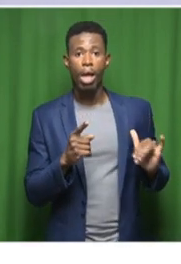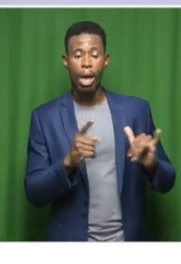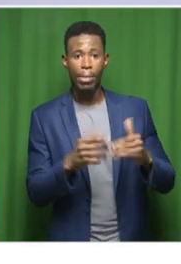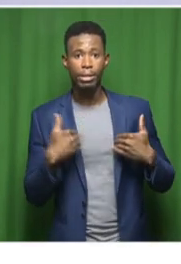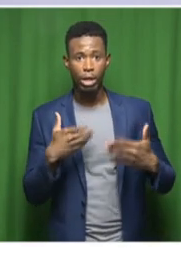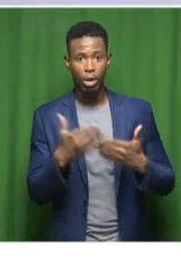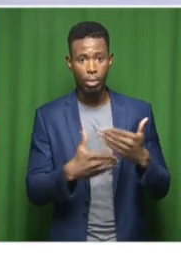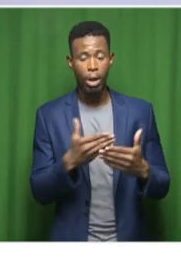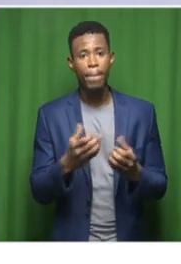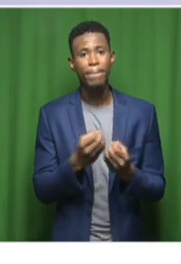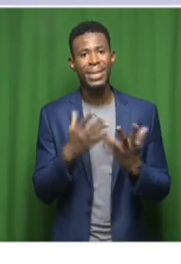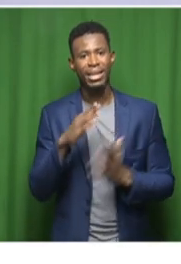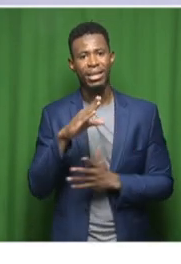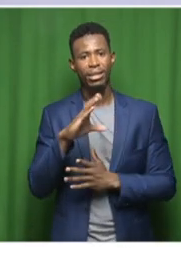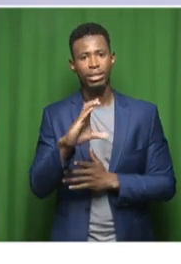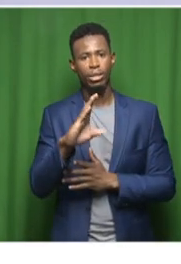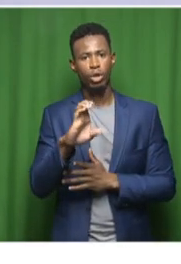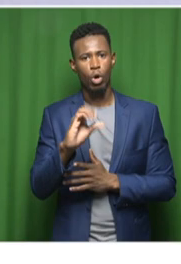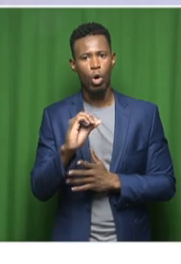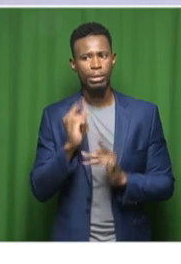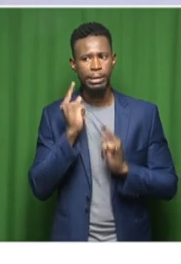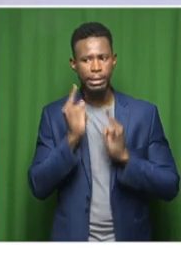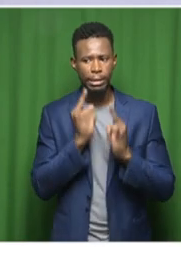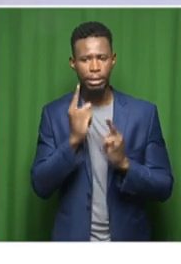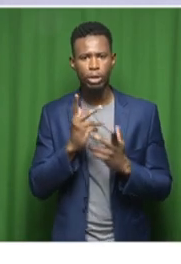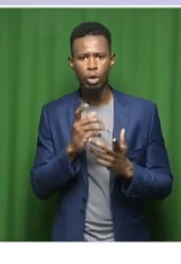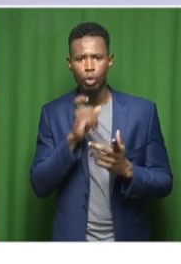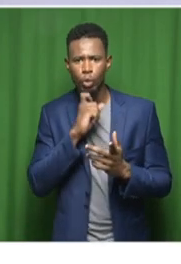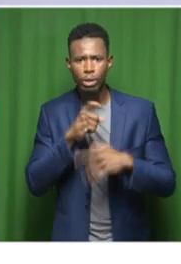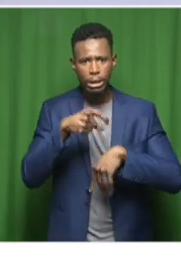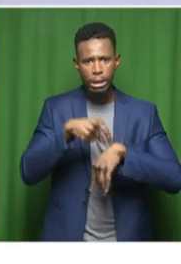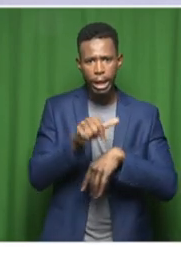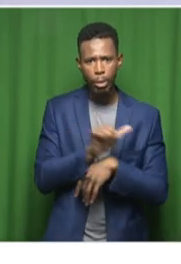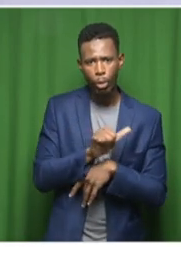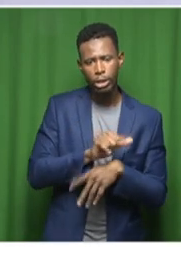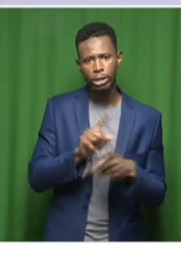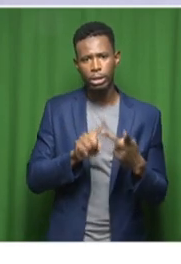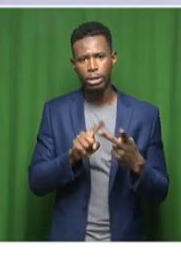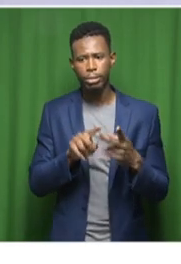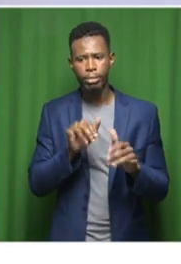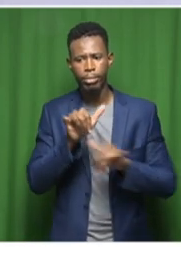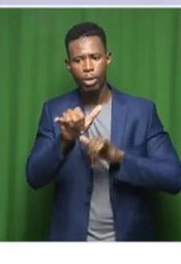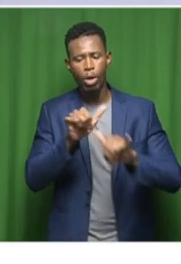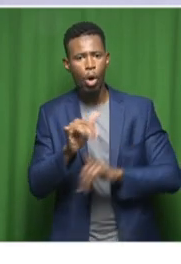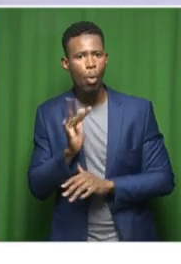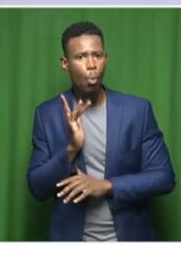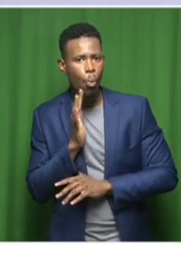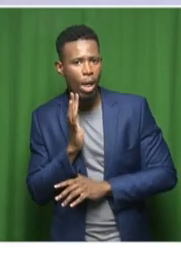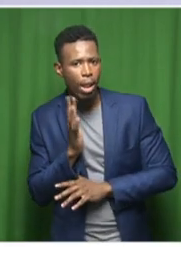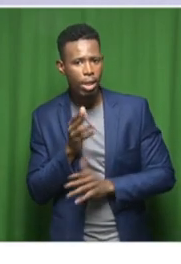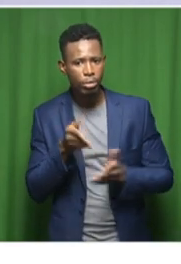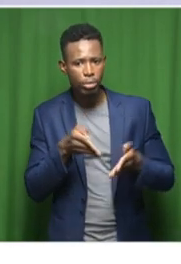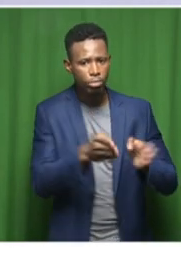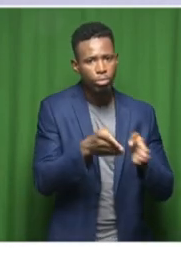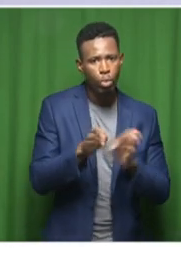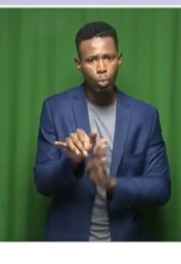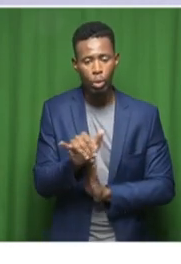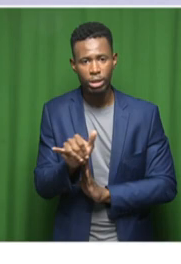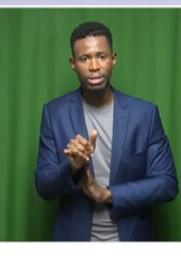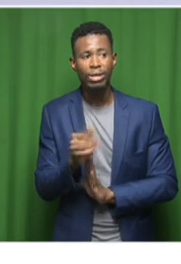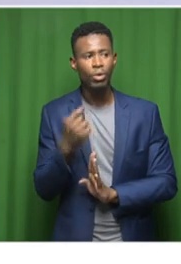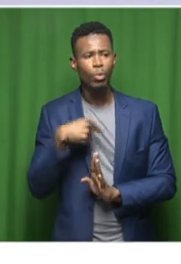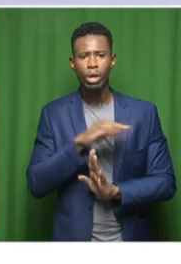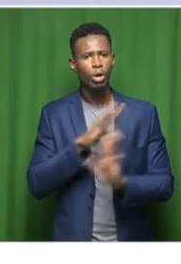very careful on choosing routes and slots, yes, because the impact of COVID on aviation was more than what we can think